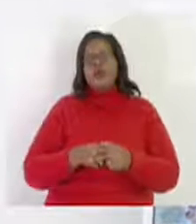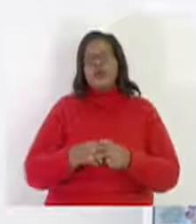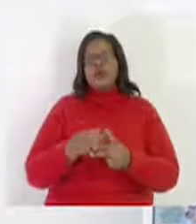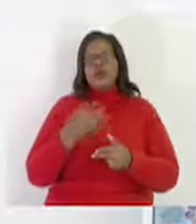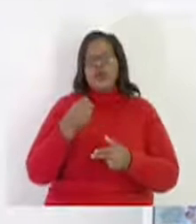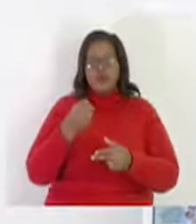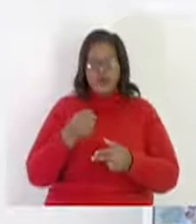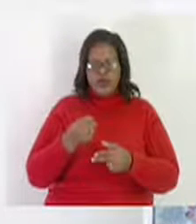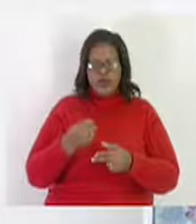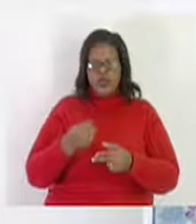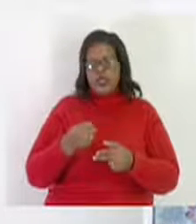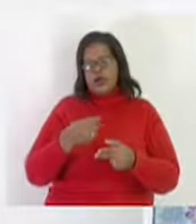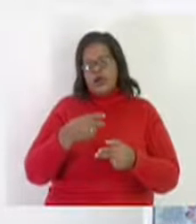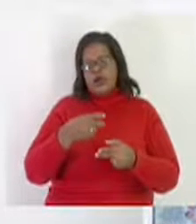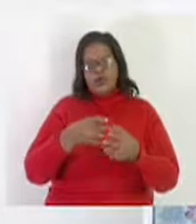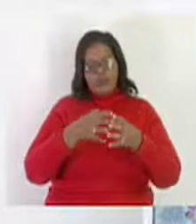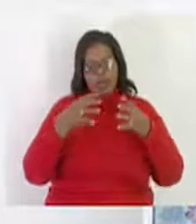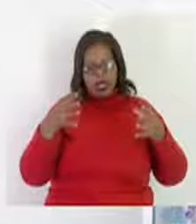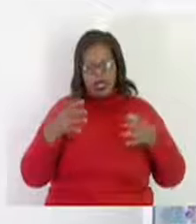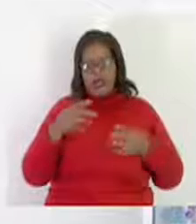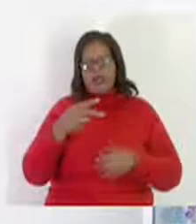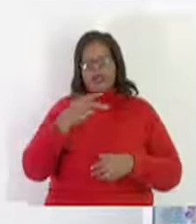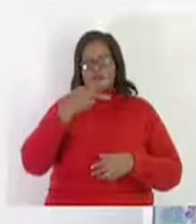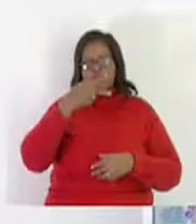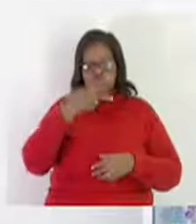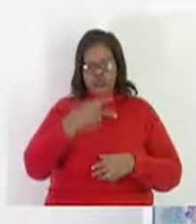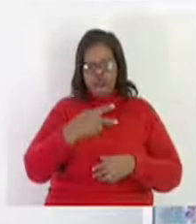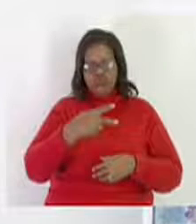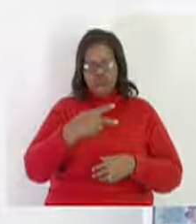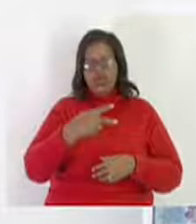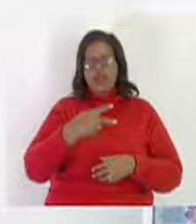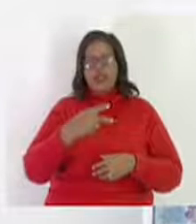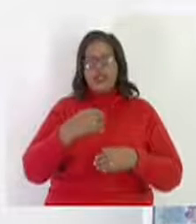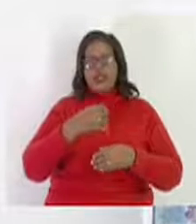and equal to. And let's imagine